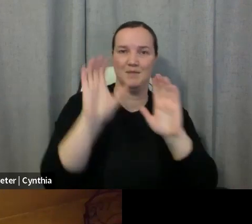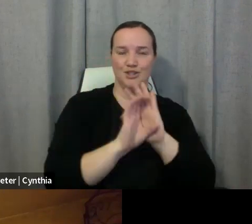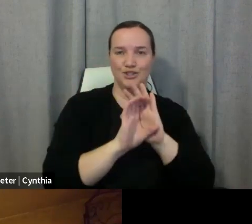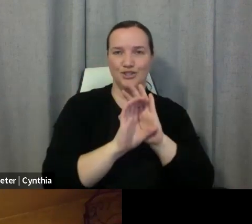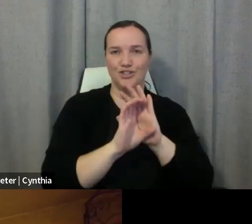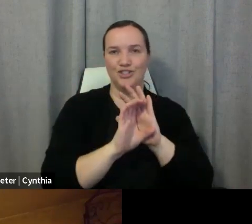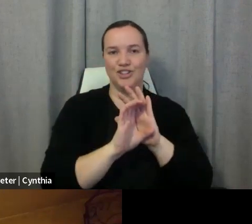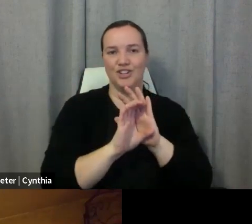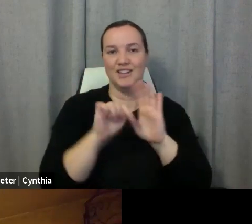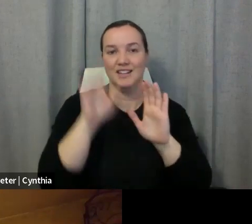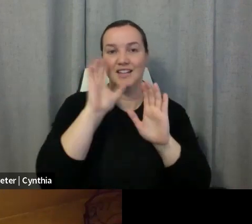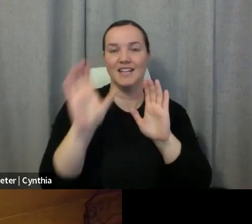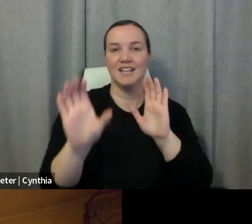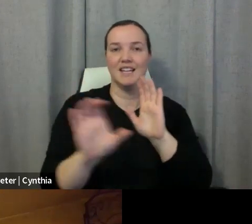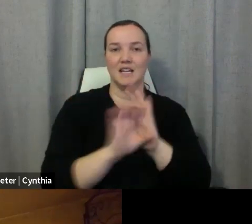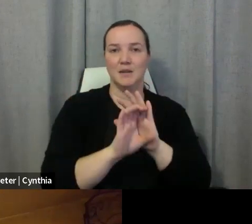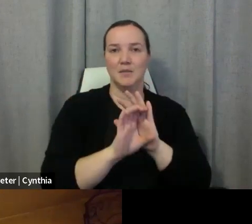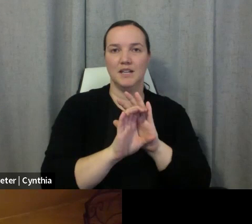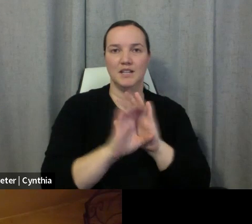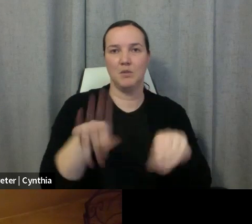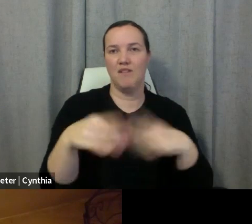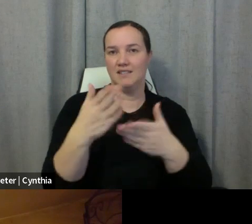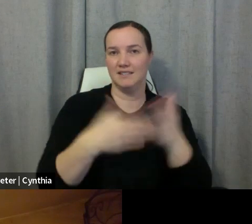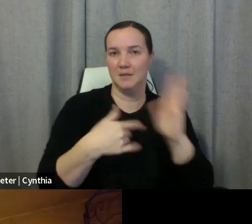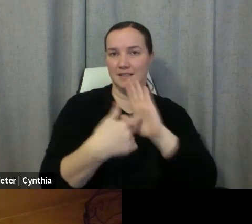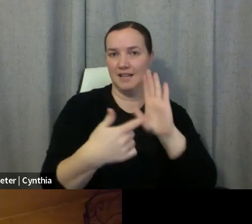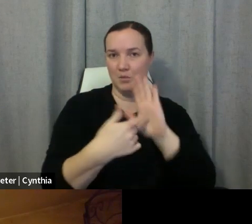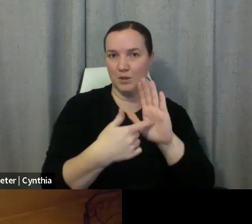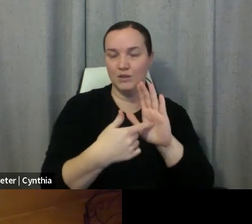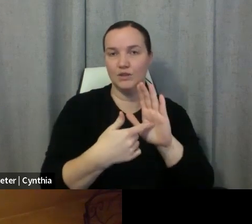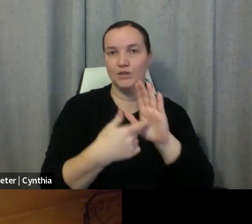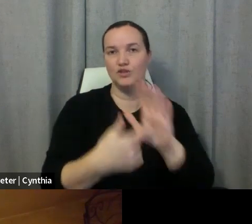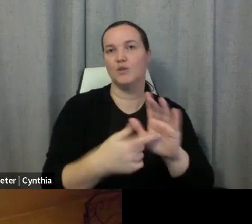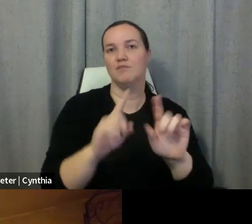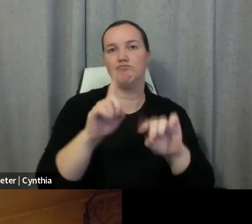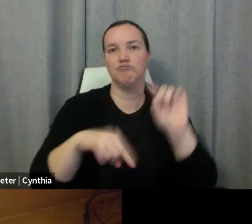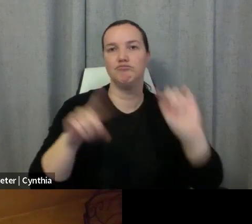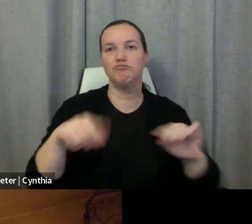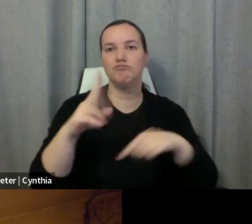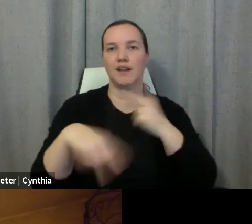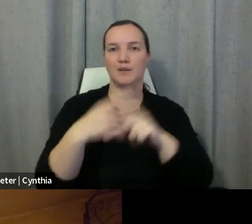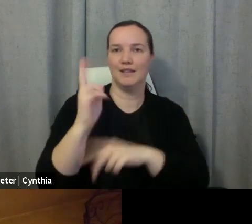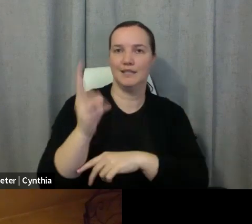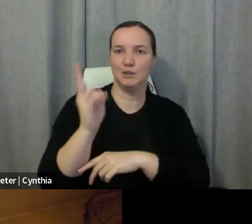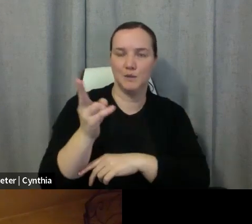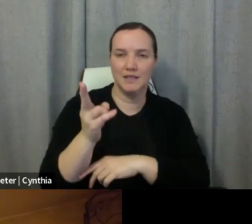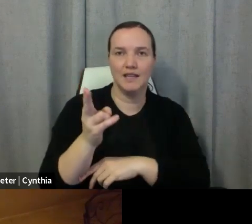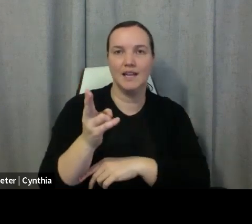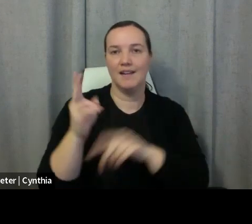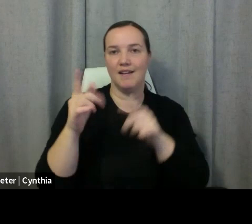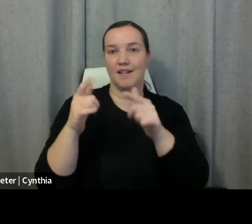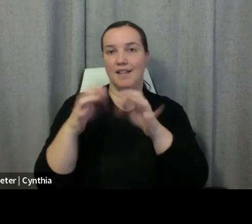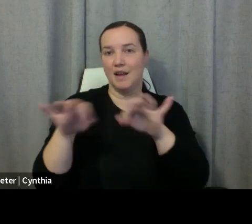which is an image that gives you some examples of the kinds of histories and the things that language that's